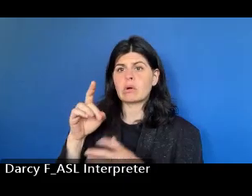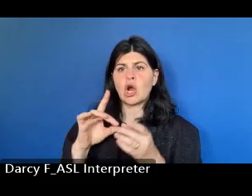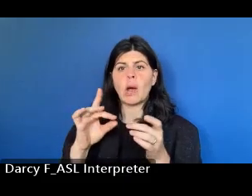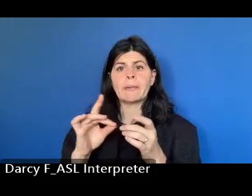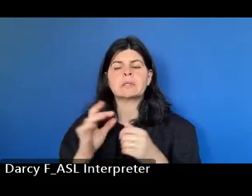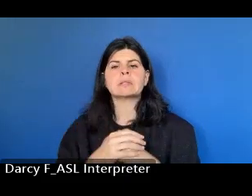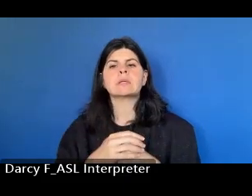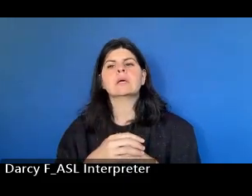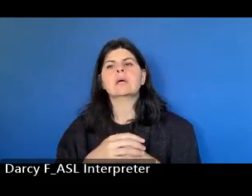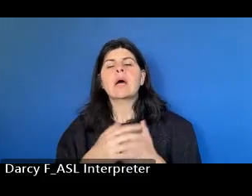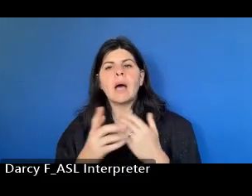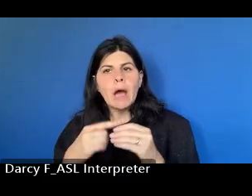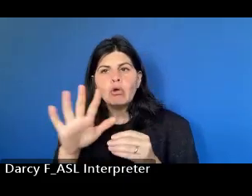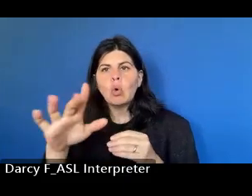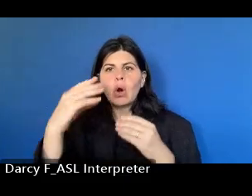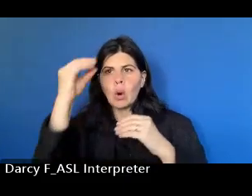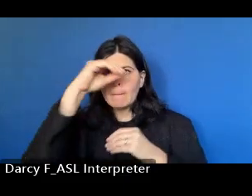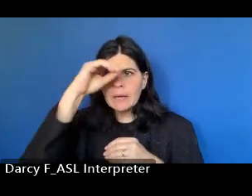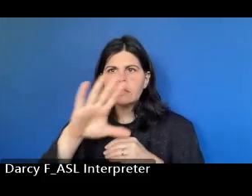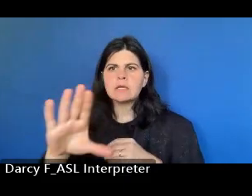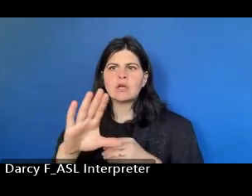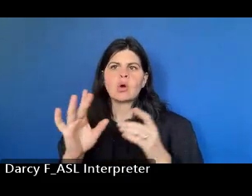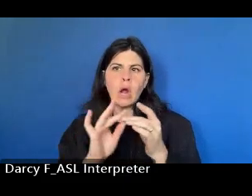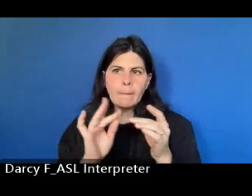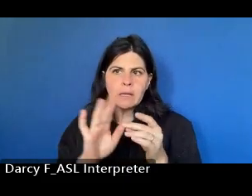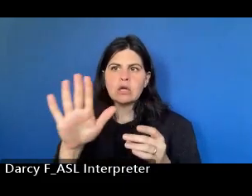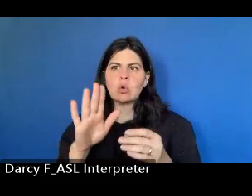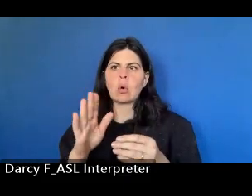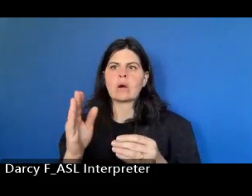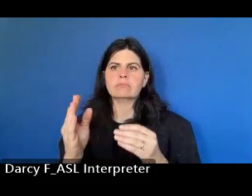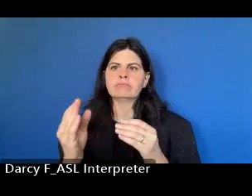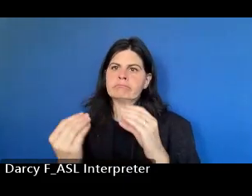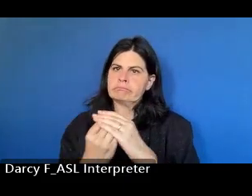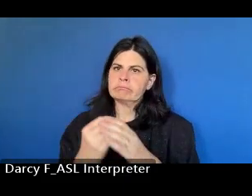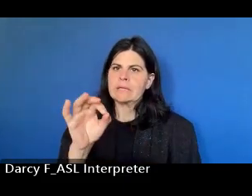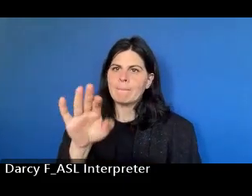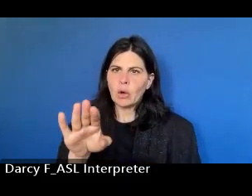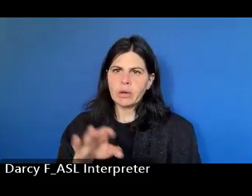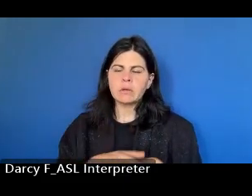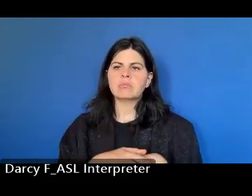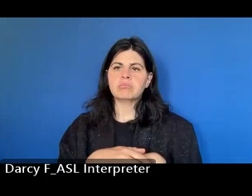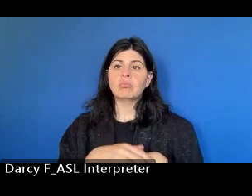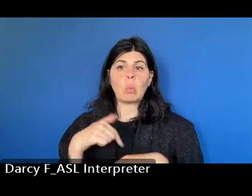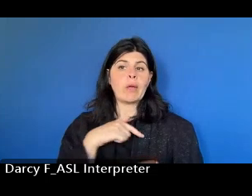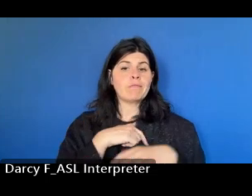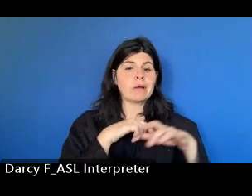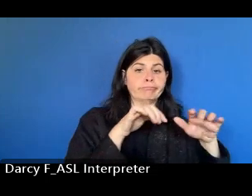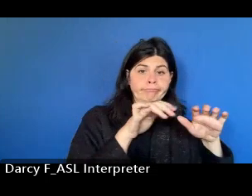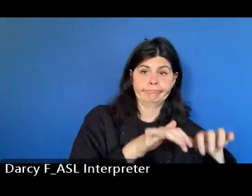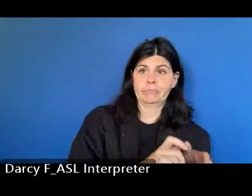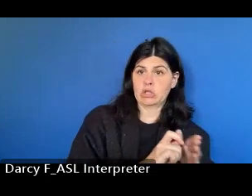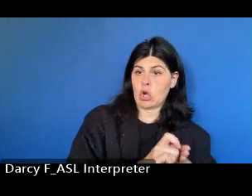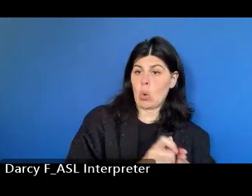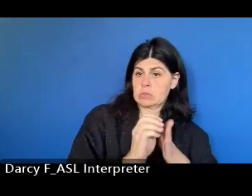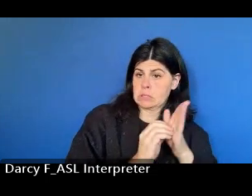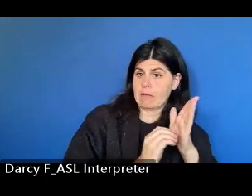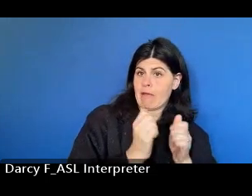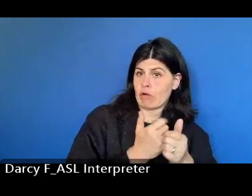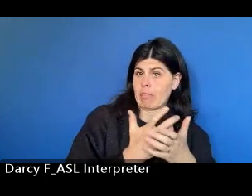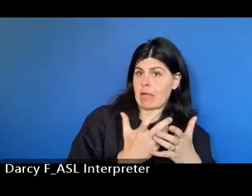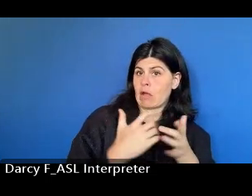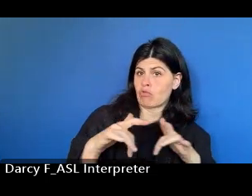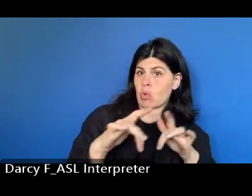what your opinions are and your comments and input, we've been taking notes and recording this. And so thank